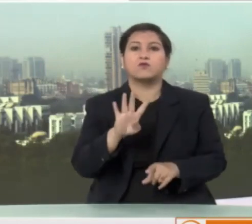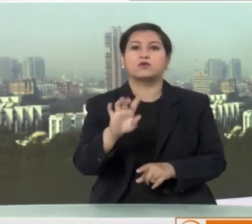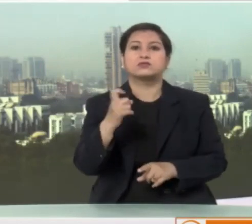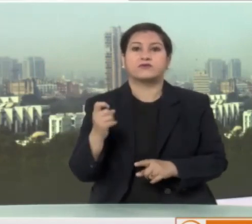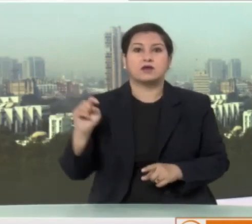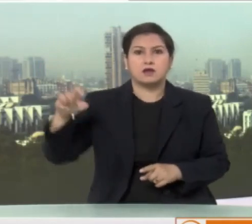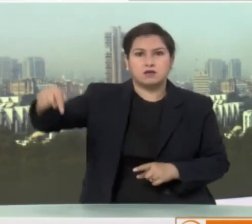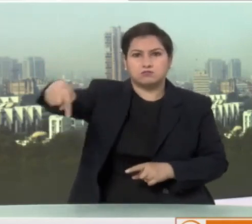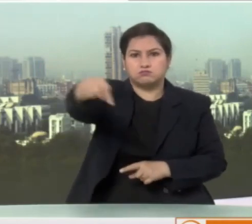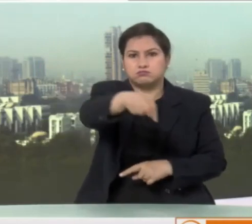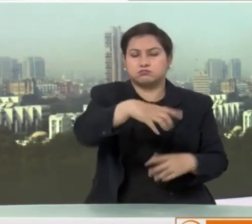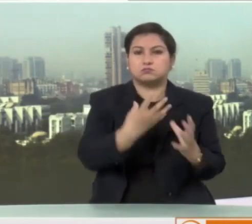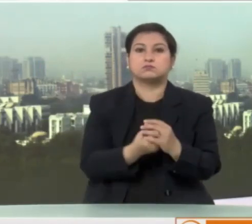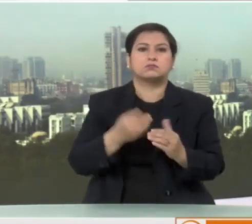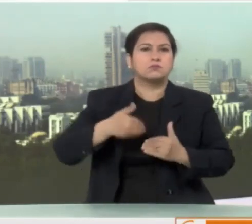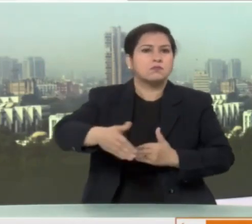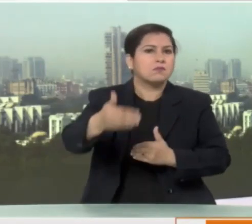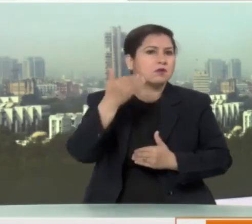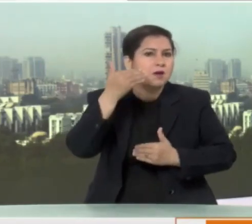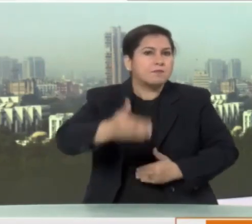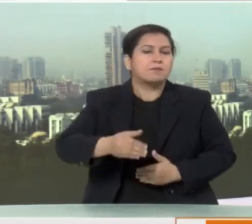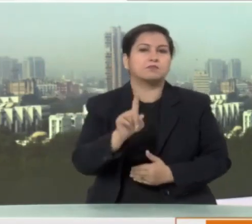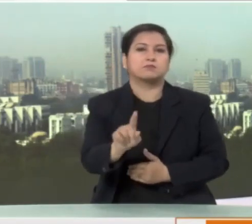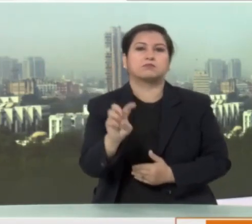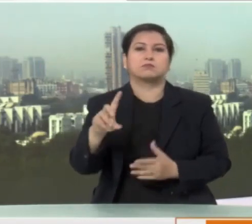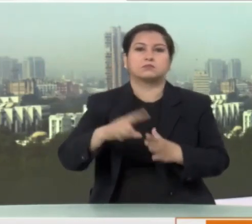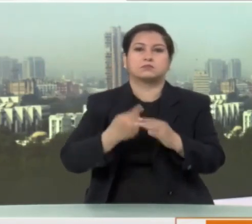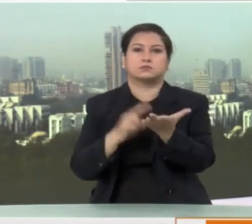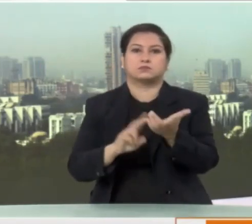countries till 13th of June.